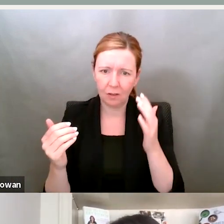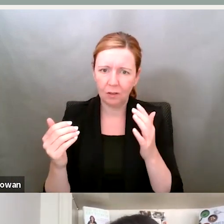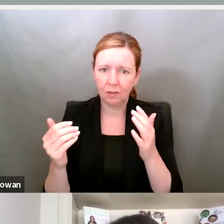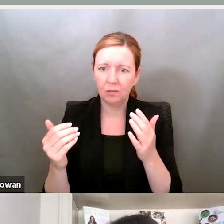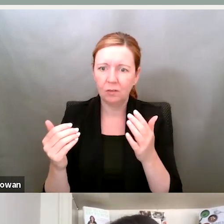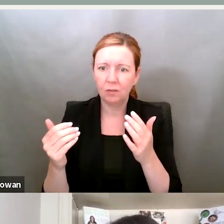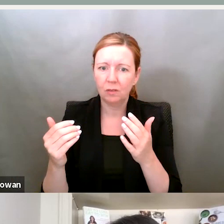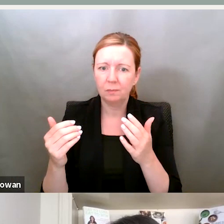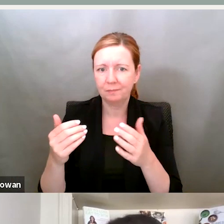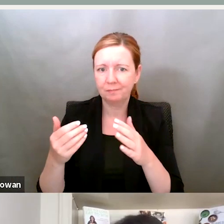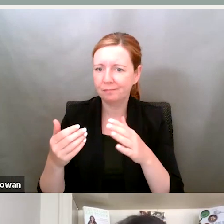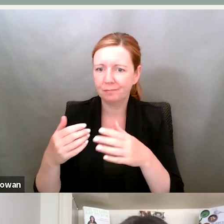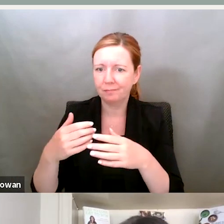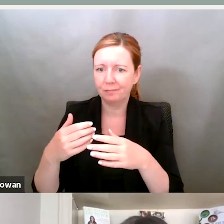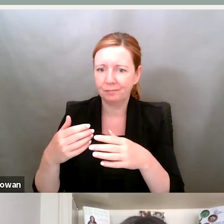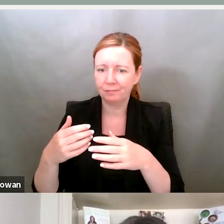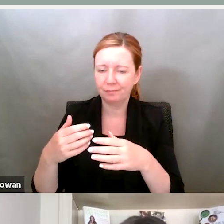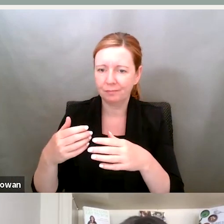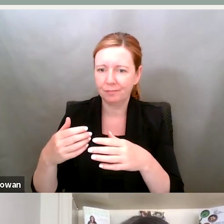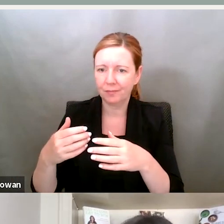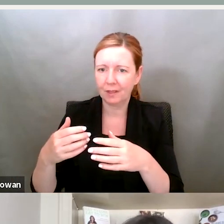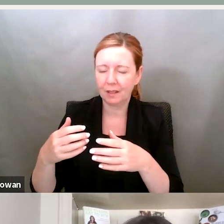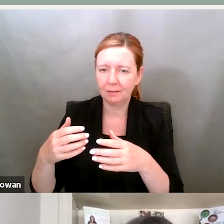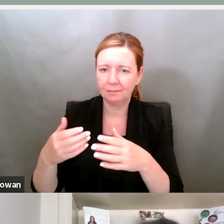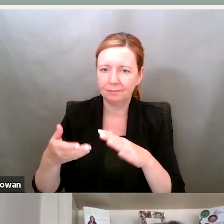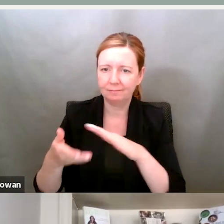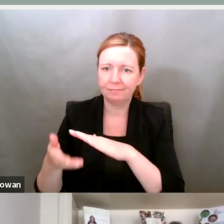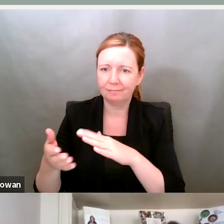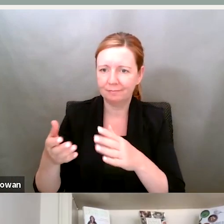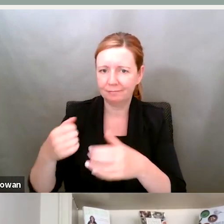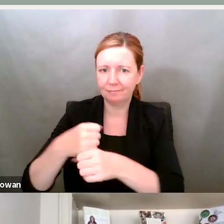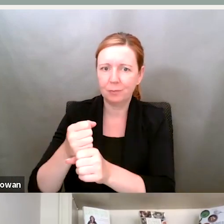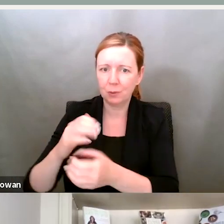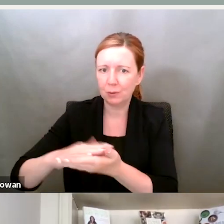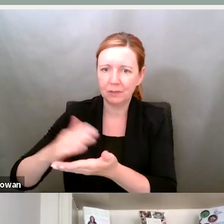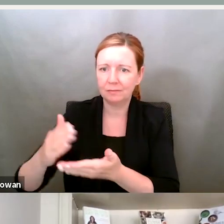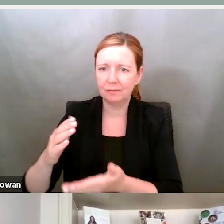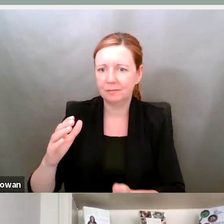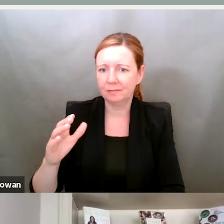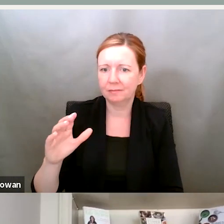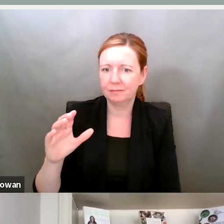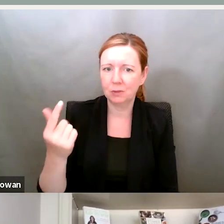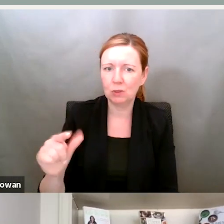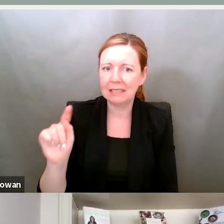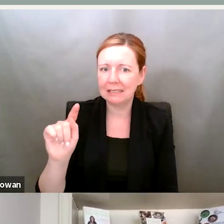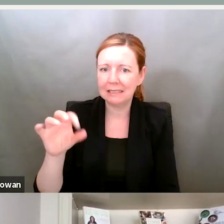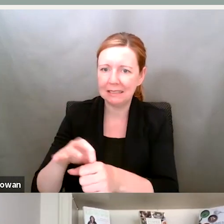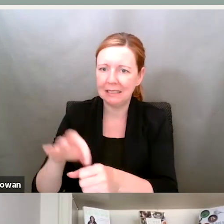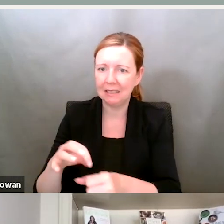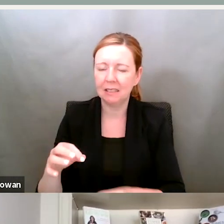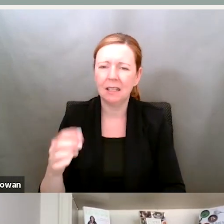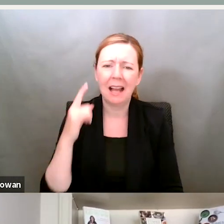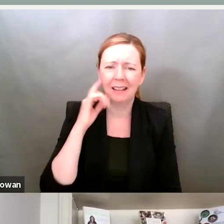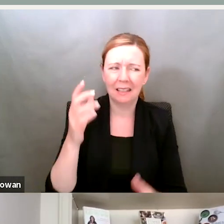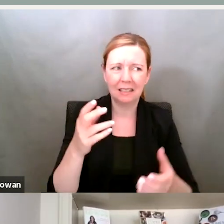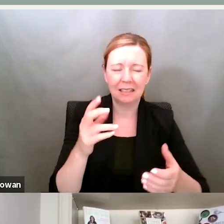brewed green tea in terms of EGCG? So matcha I think it's a teaspoon of